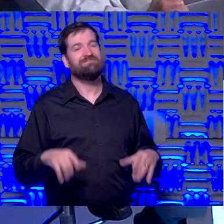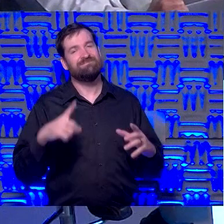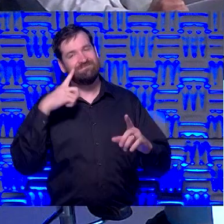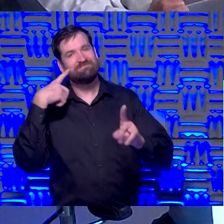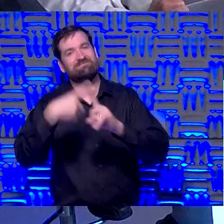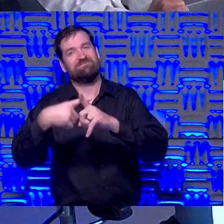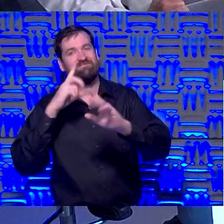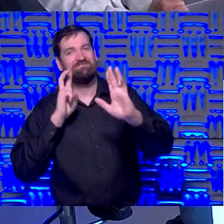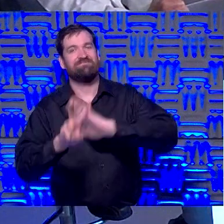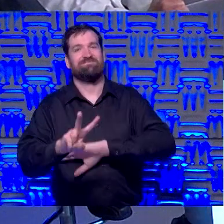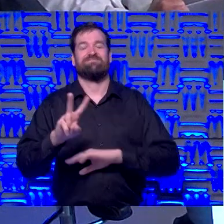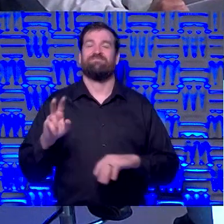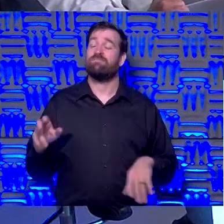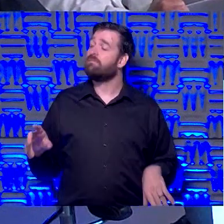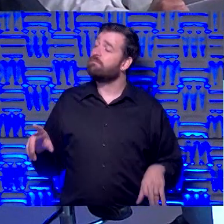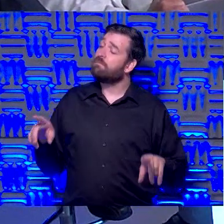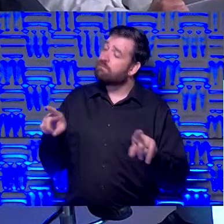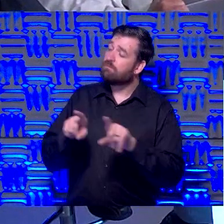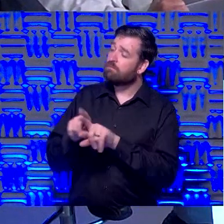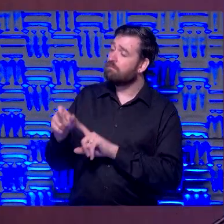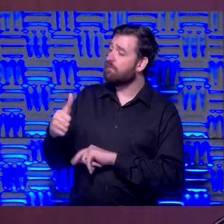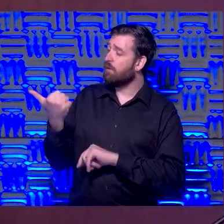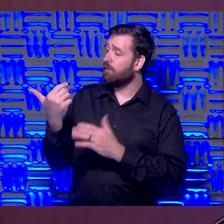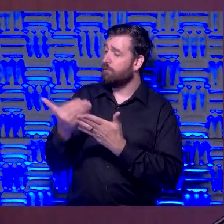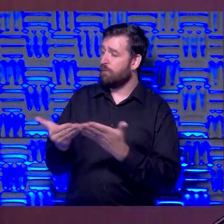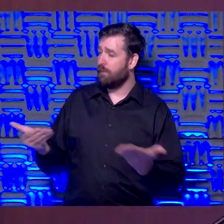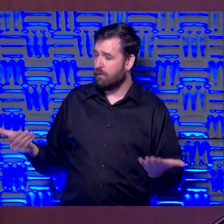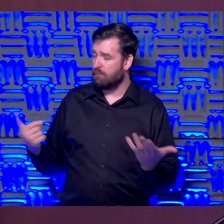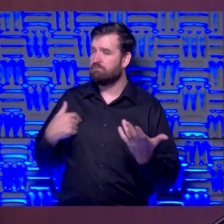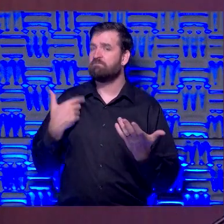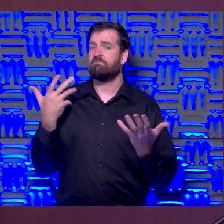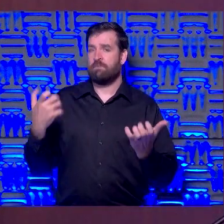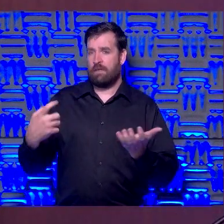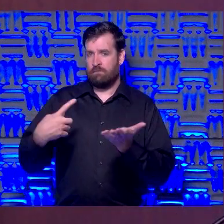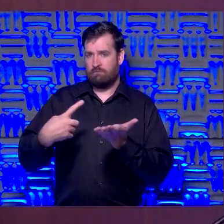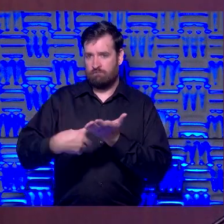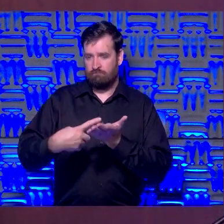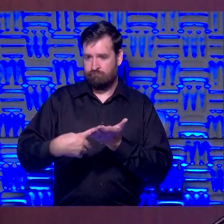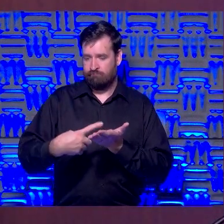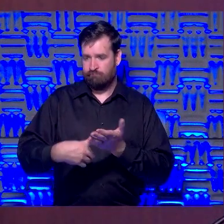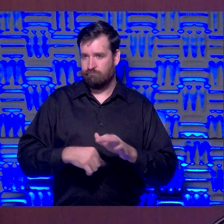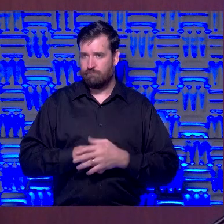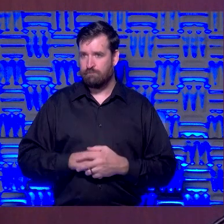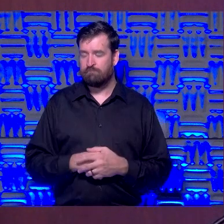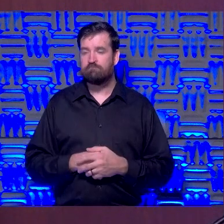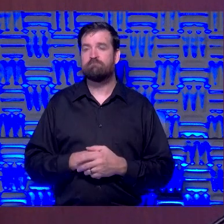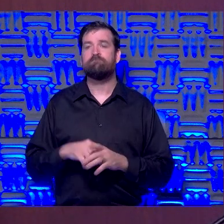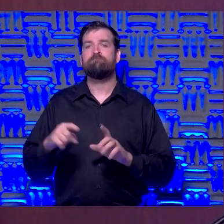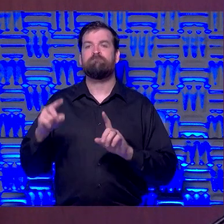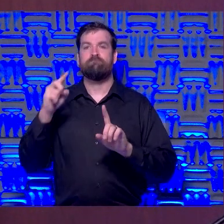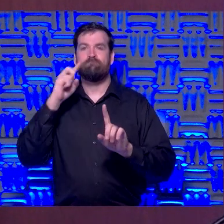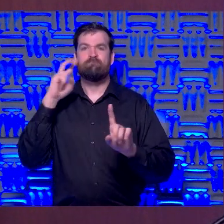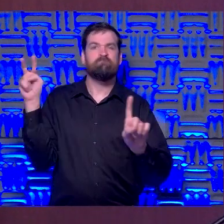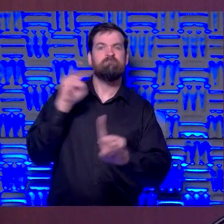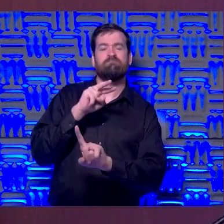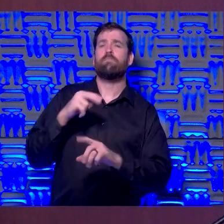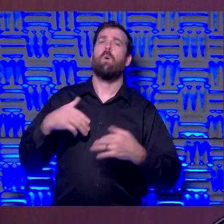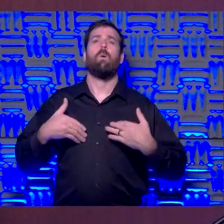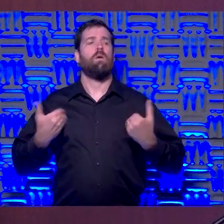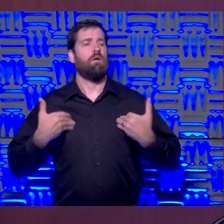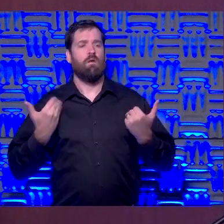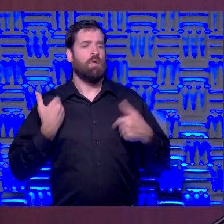know that it's how I look at the world. But one other thing maybe we could talk about, which is sort of this perception that if you're young, you don't get